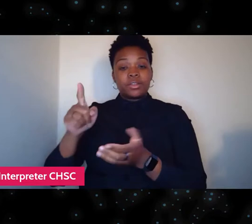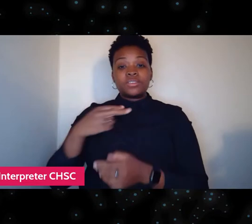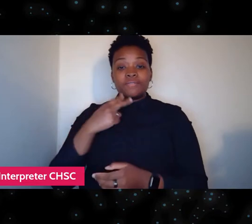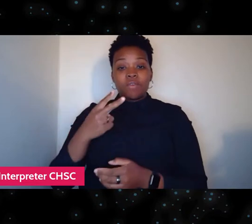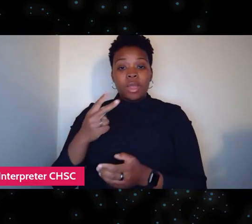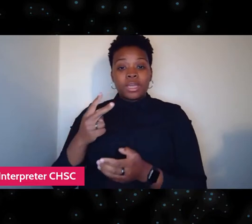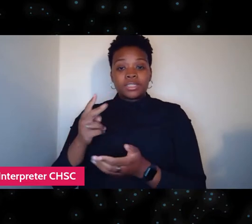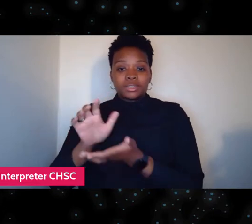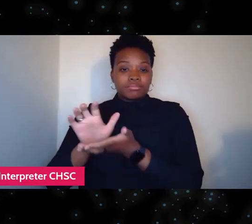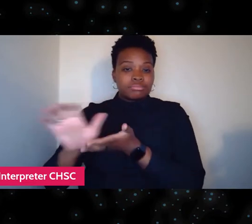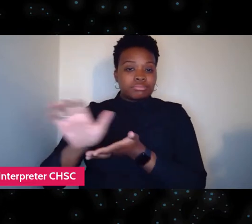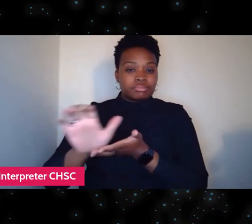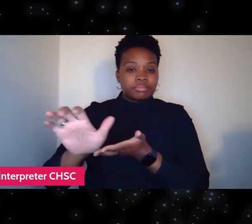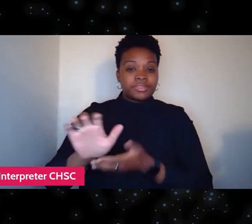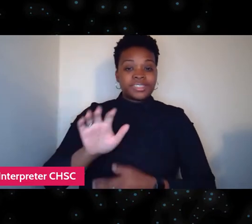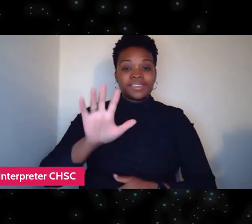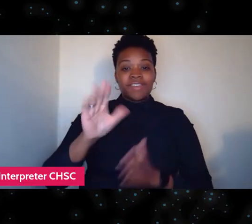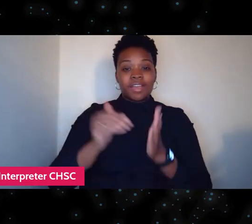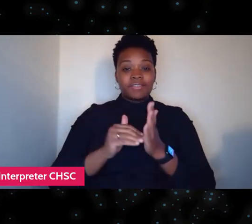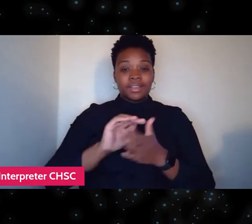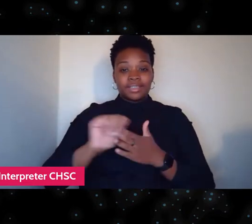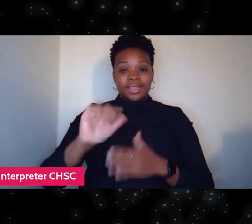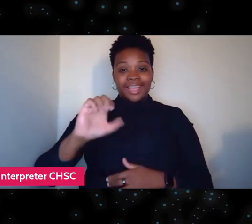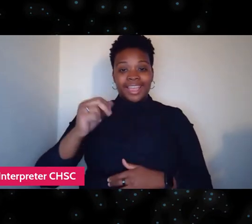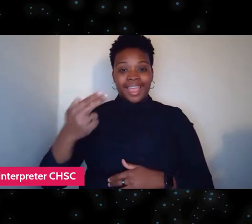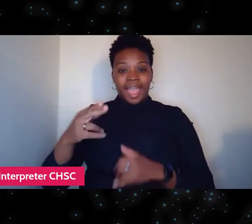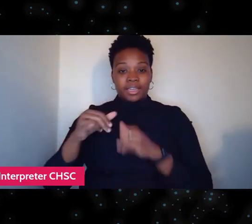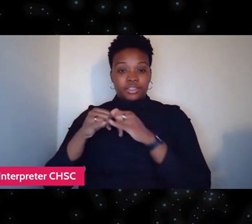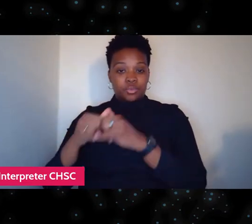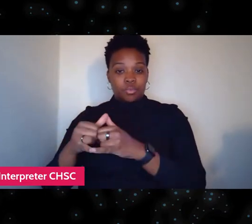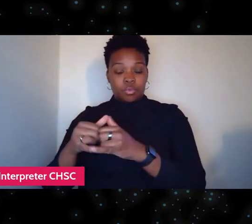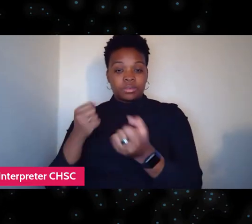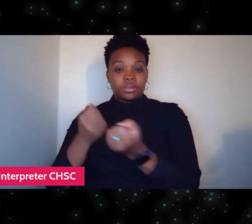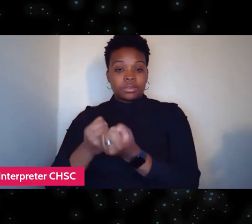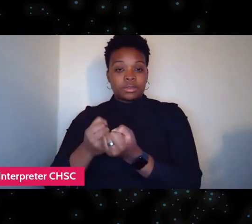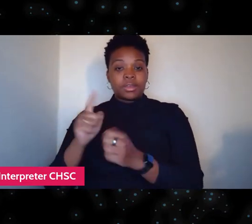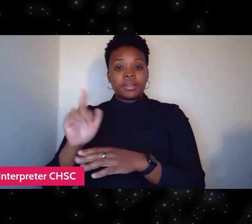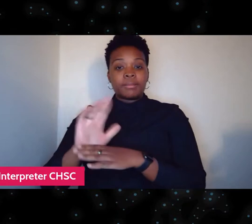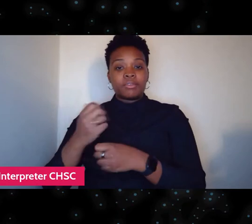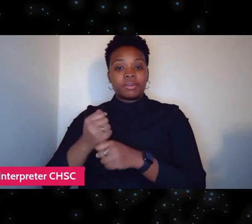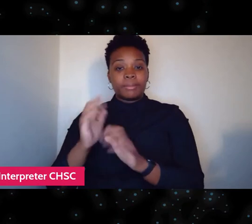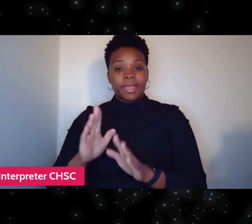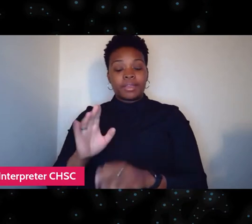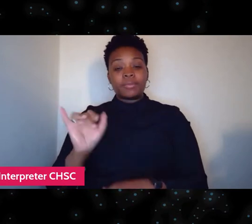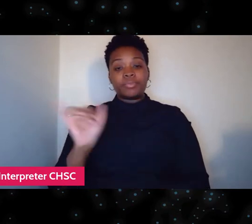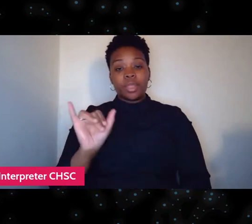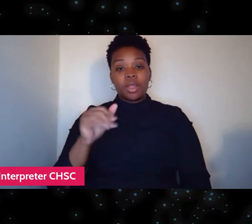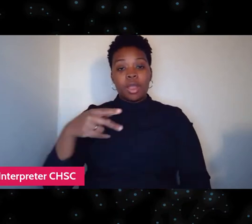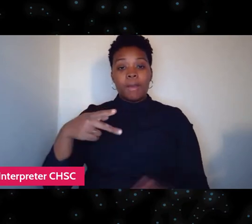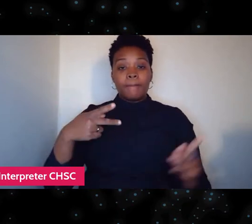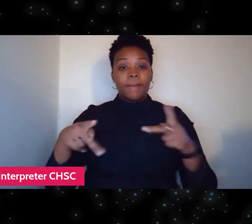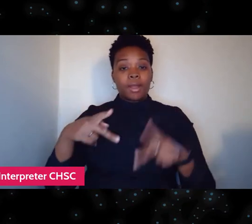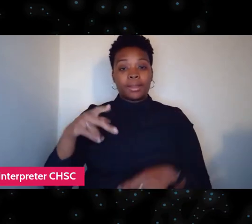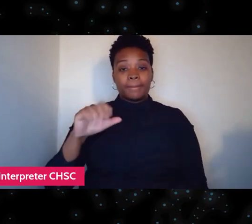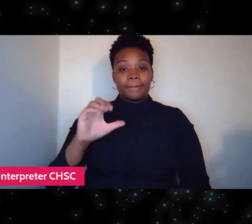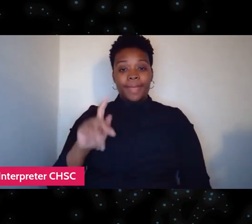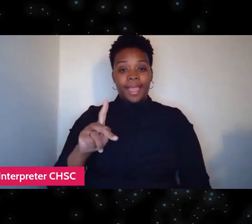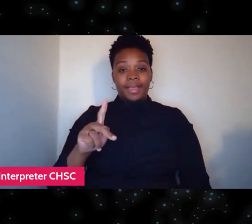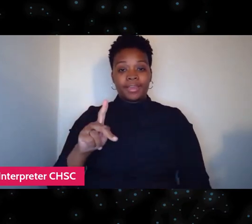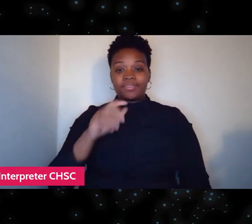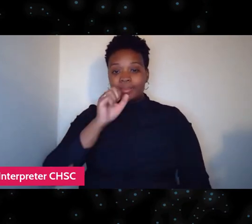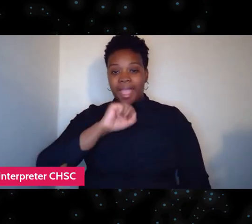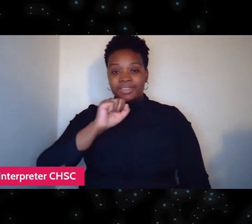comes with a $5,000 cash award to help support the filmmaker's future work, as well as a party pack from Pierre's Ice Cream shipped to their front